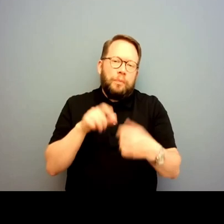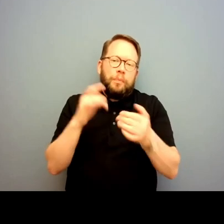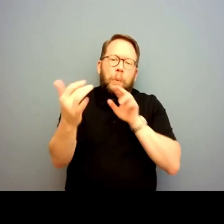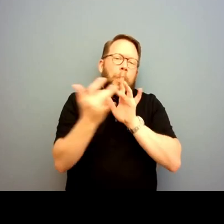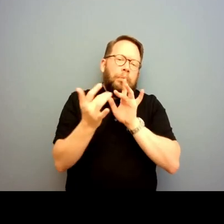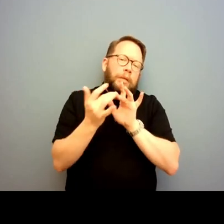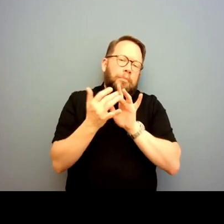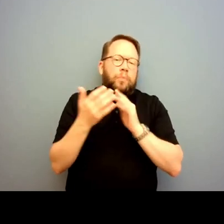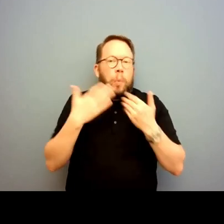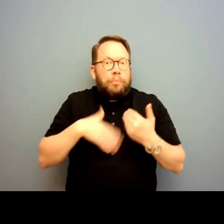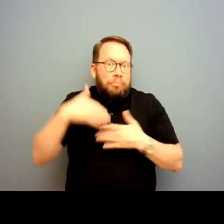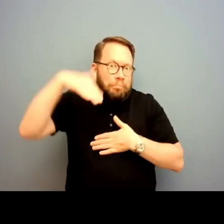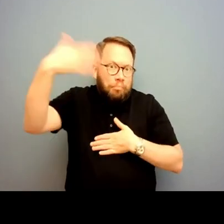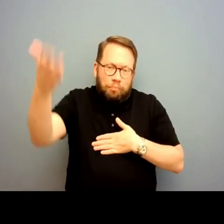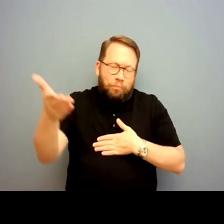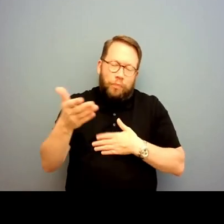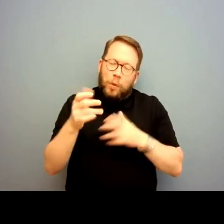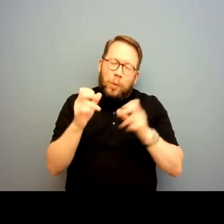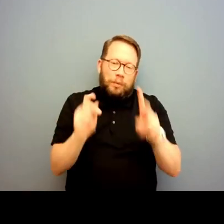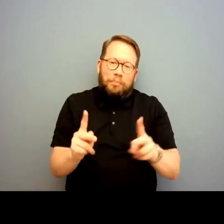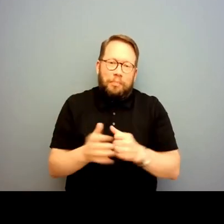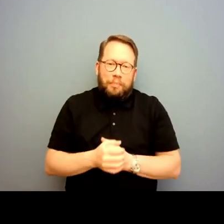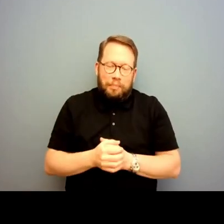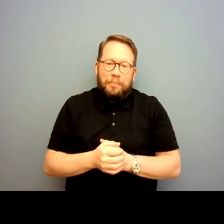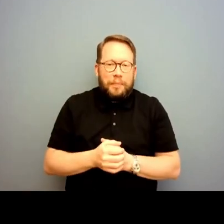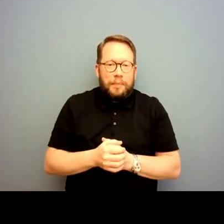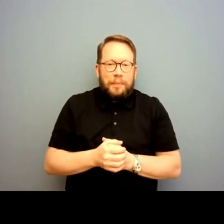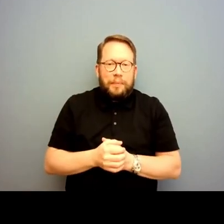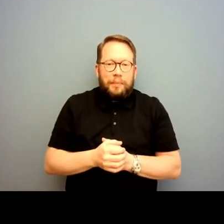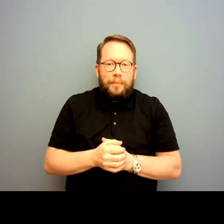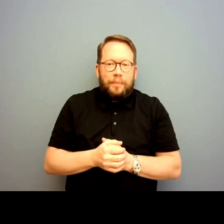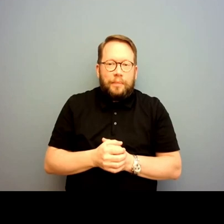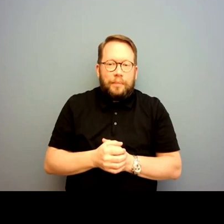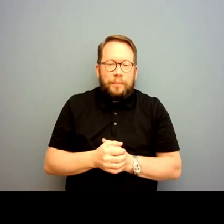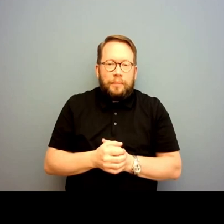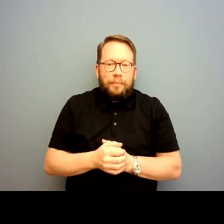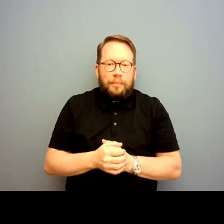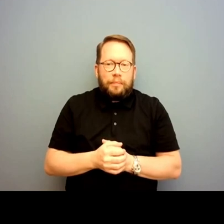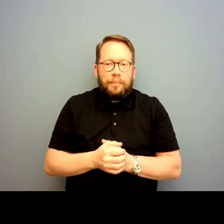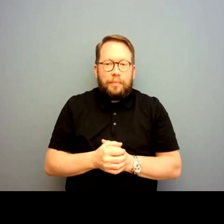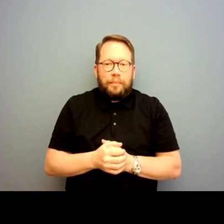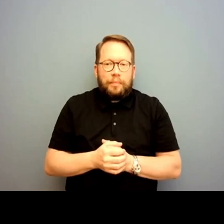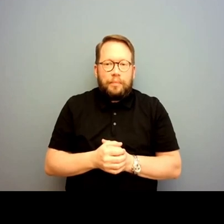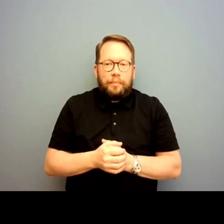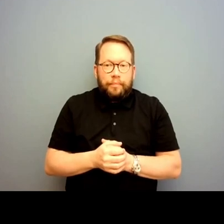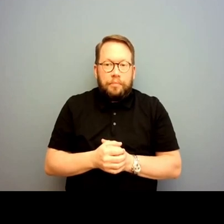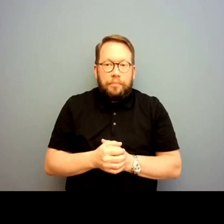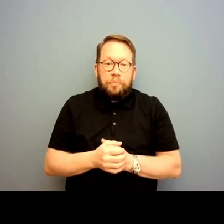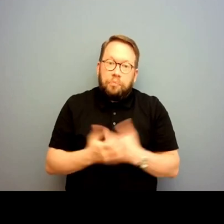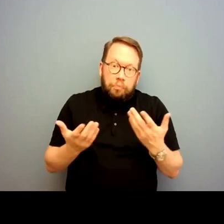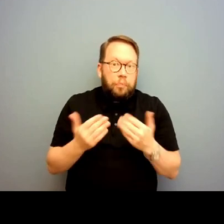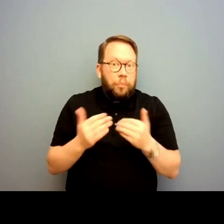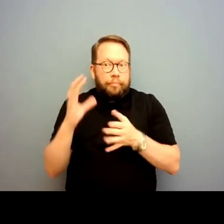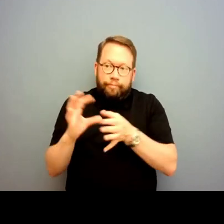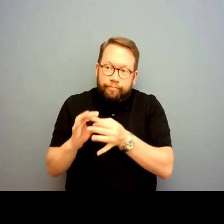are here and maybe future collaborations between the disability cooperation and the other